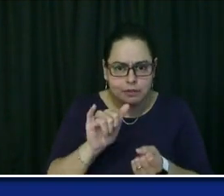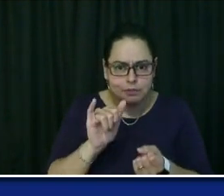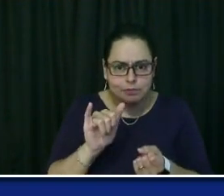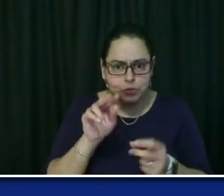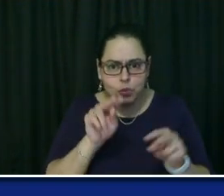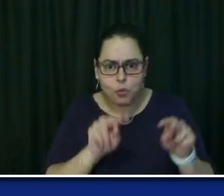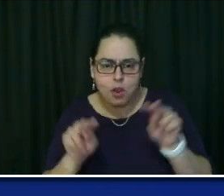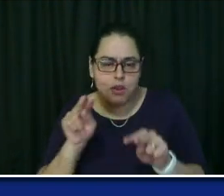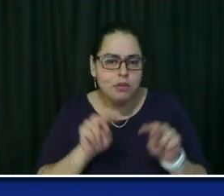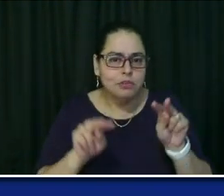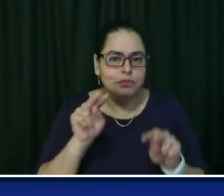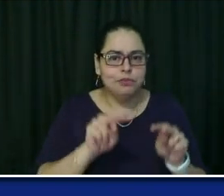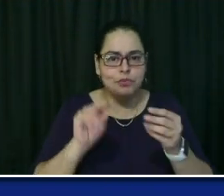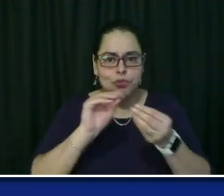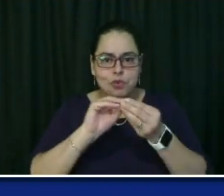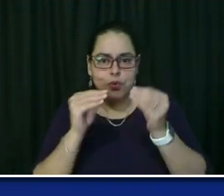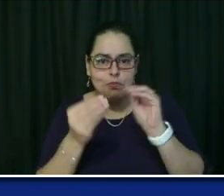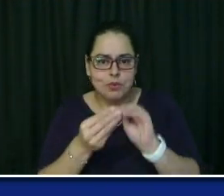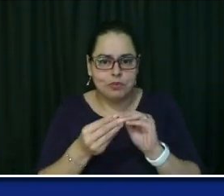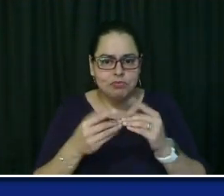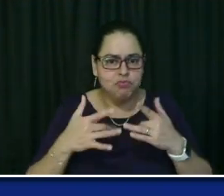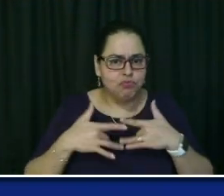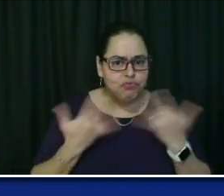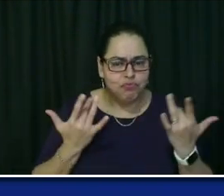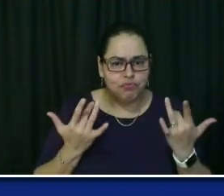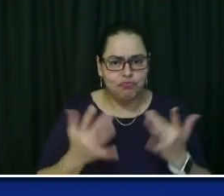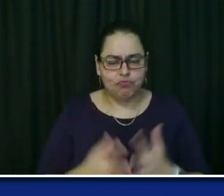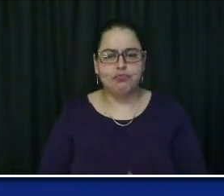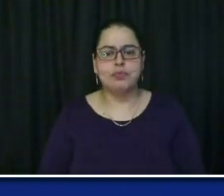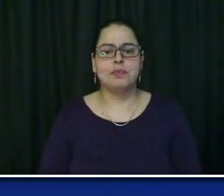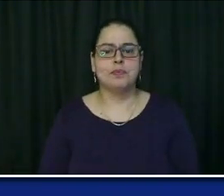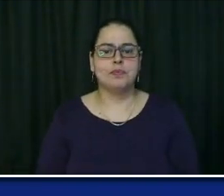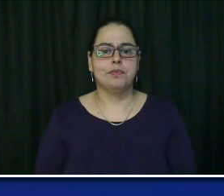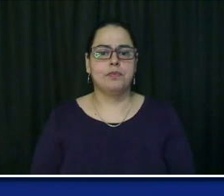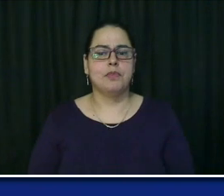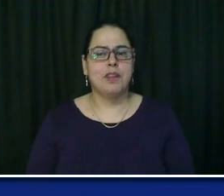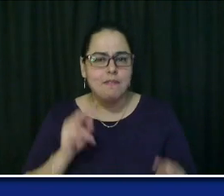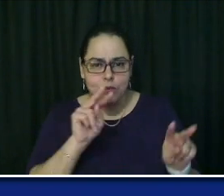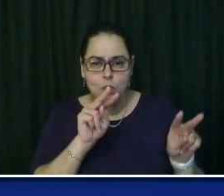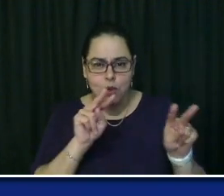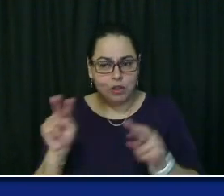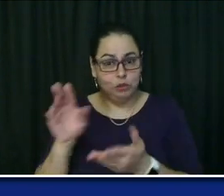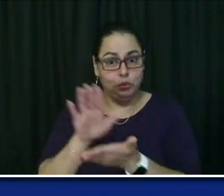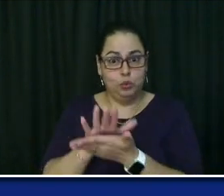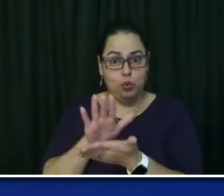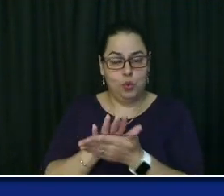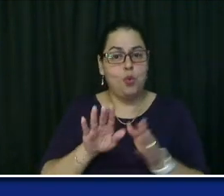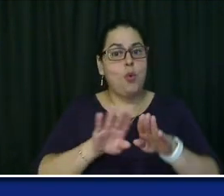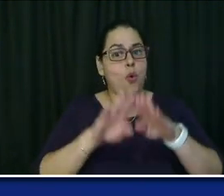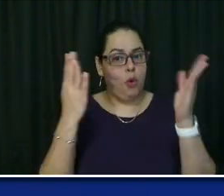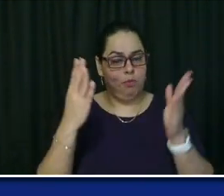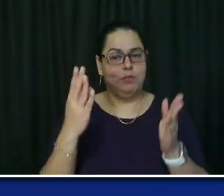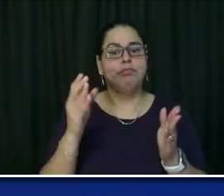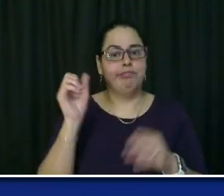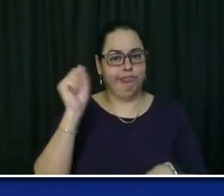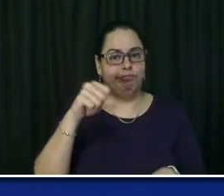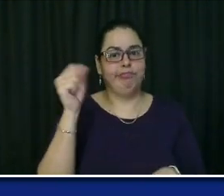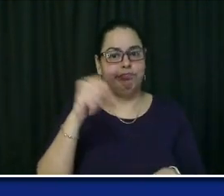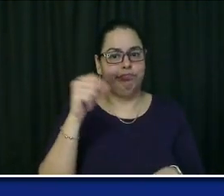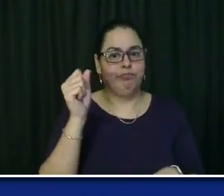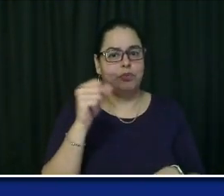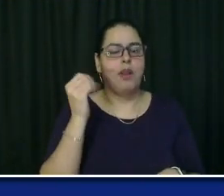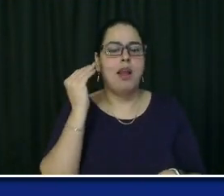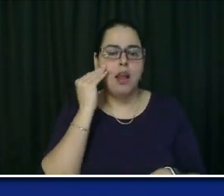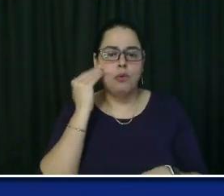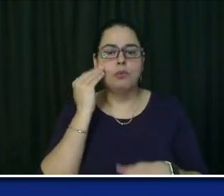every day, and we share them weekday with the press. I know that there are some publications out there that actually print it up in online publications. I